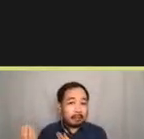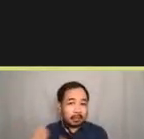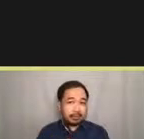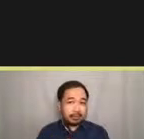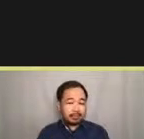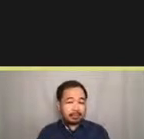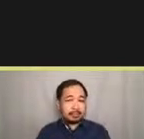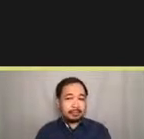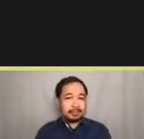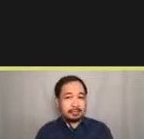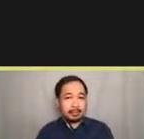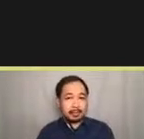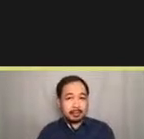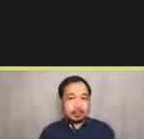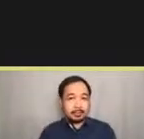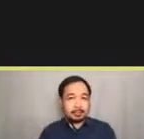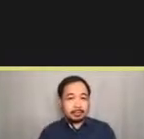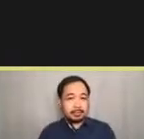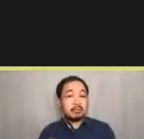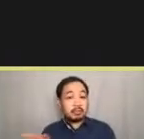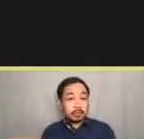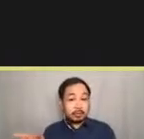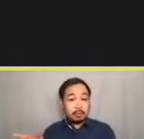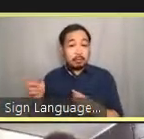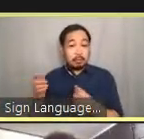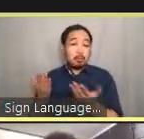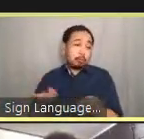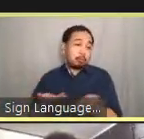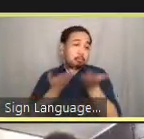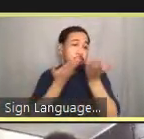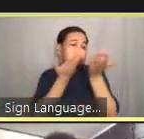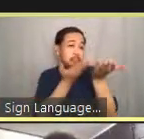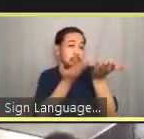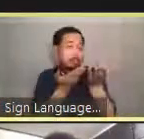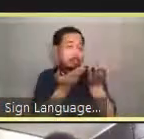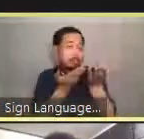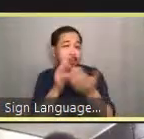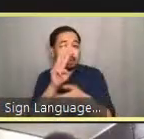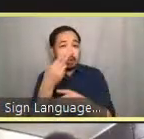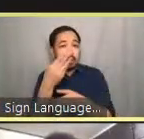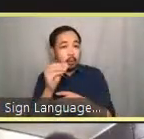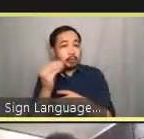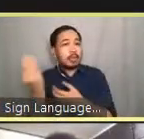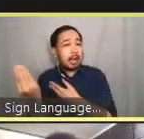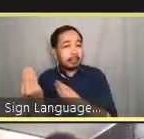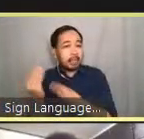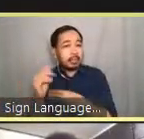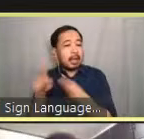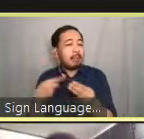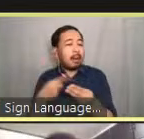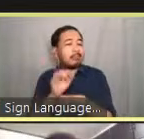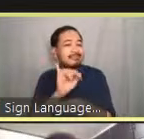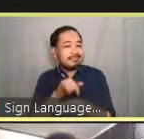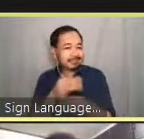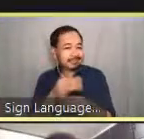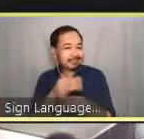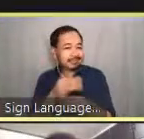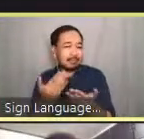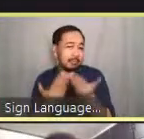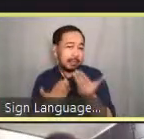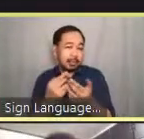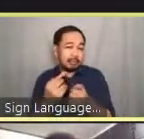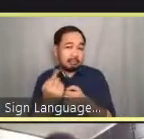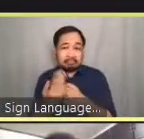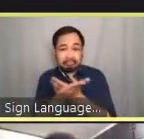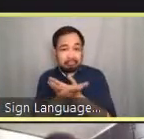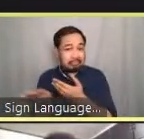gusto mag-update gusto nilang mag-update ang World Organization about this. So someone from our